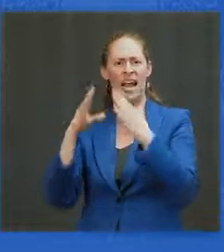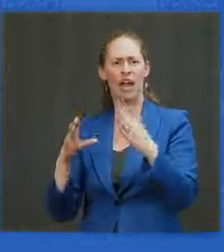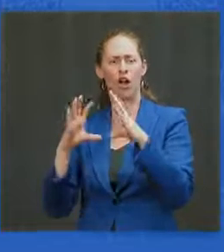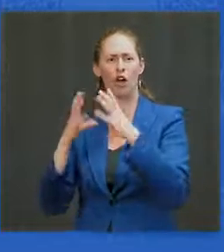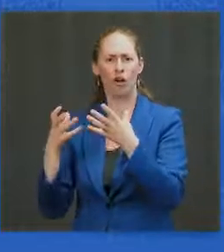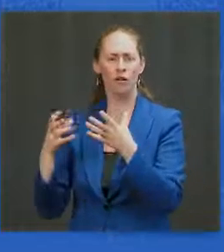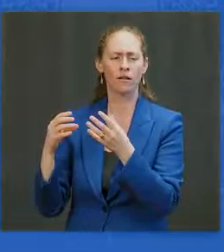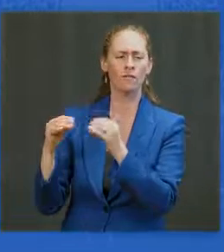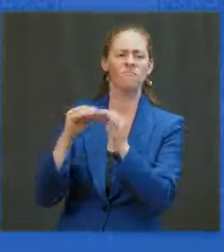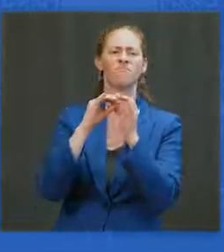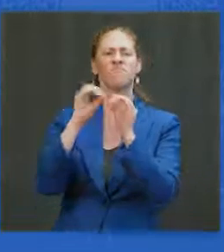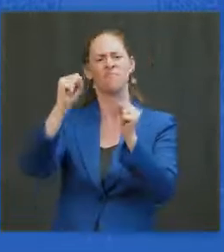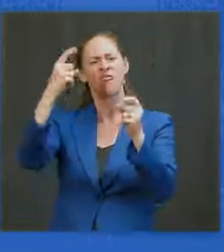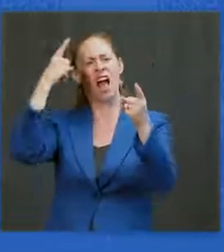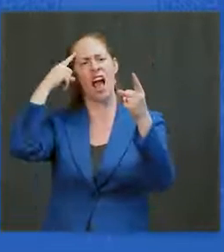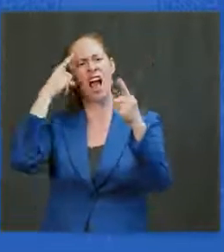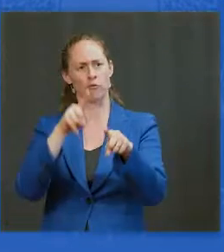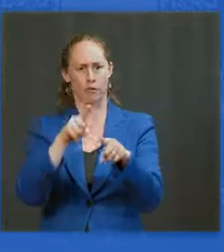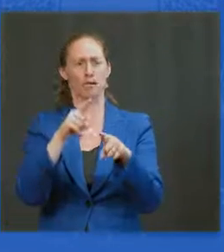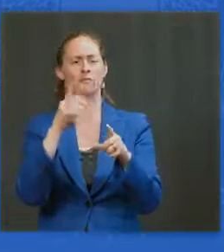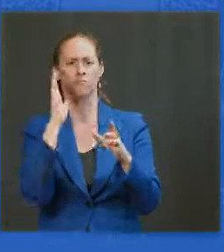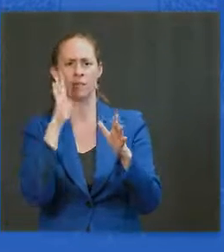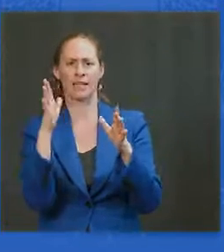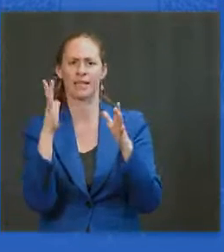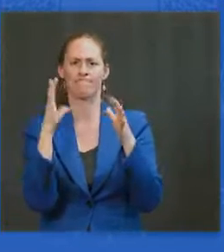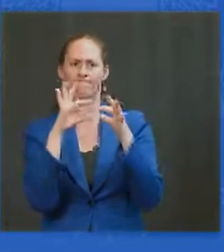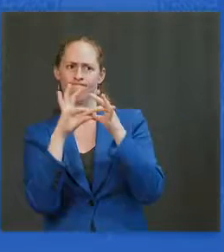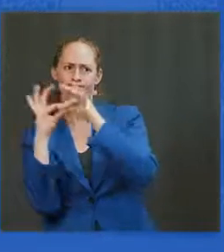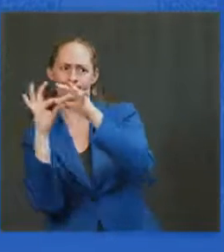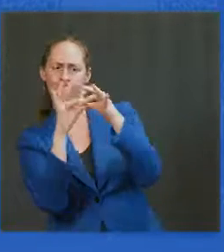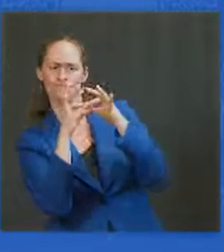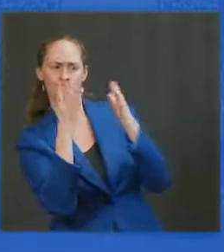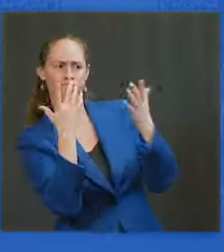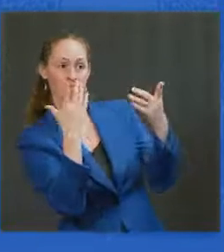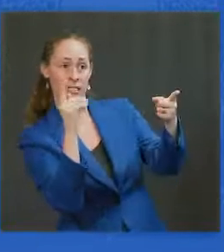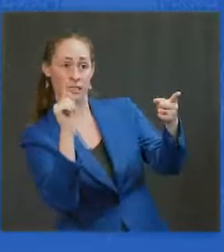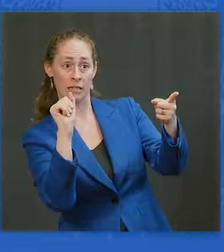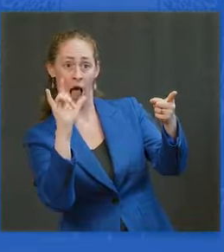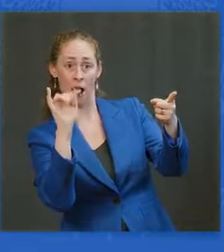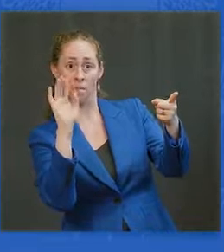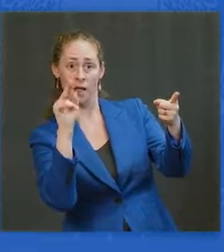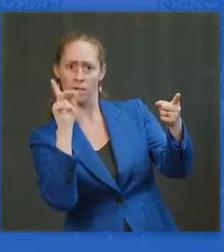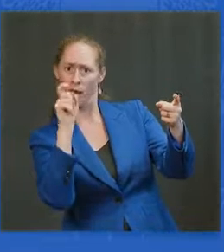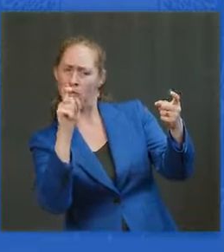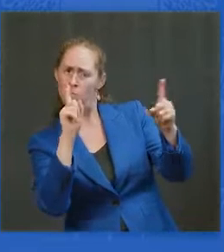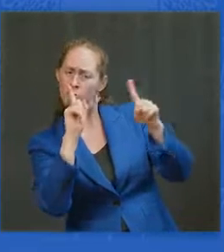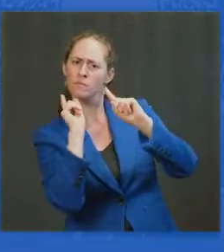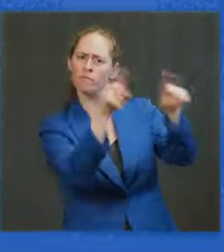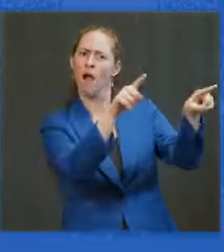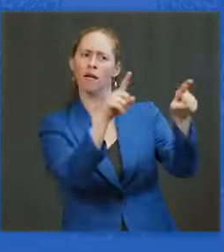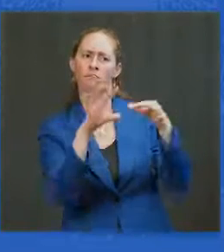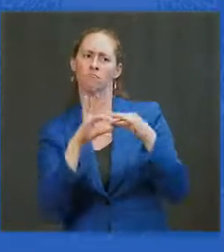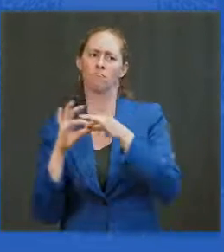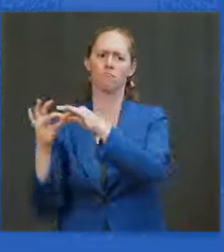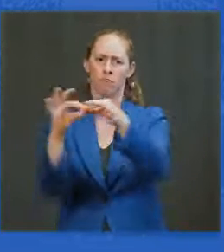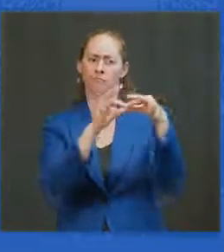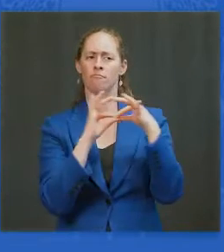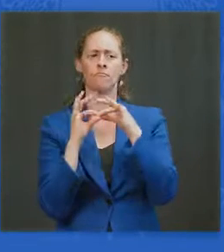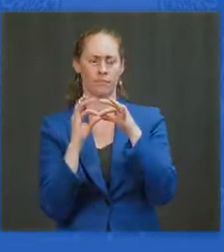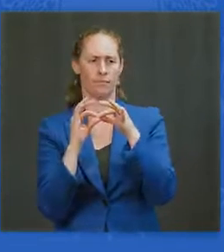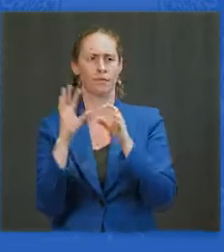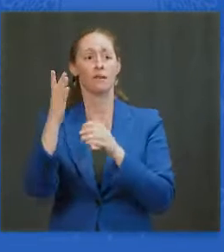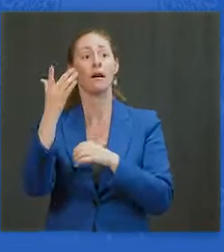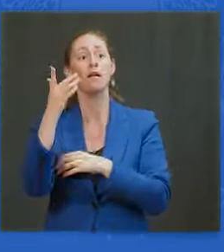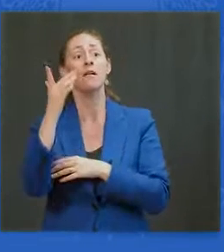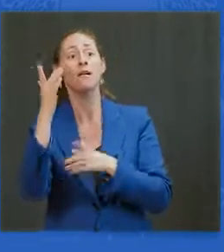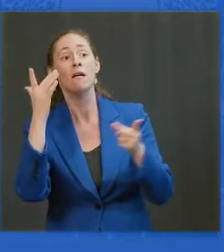stand united in our approach to the Taliban. We agreed the legitimacy of any future government depends